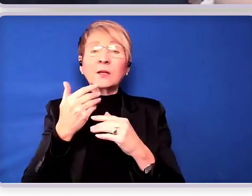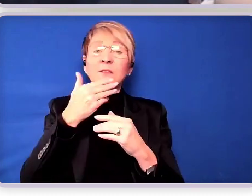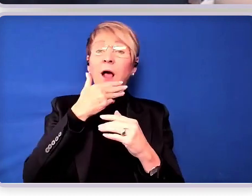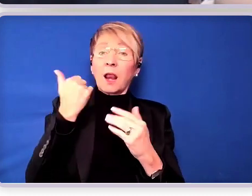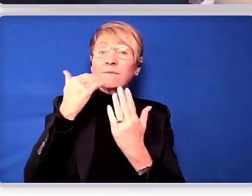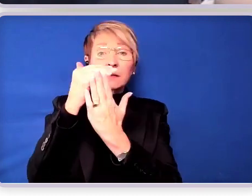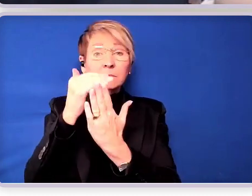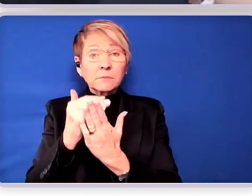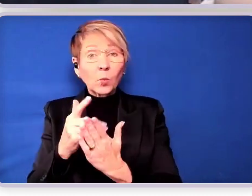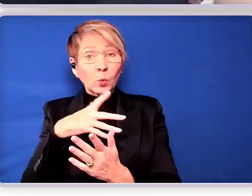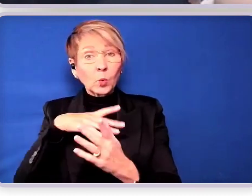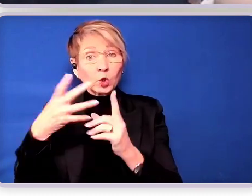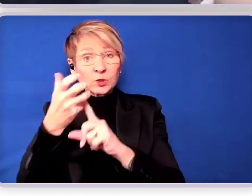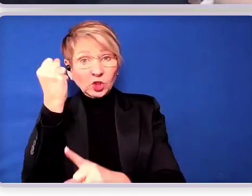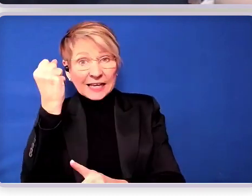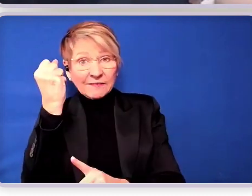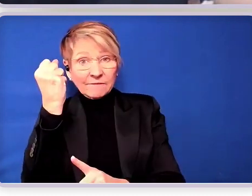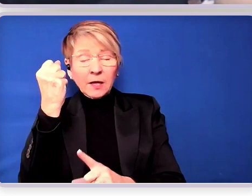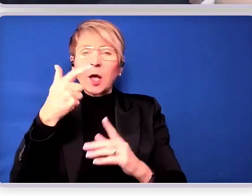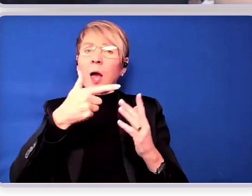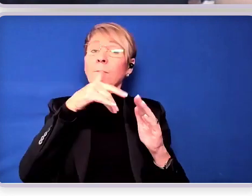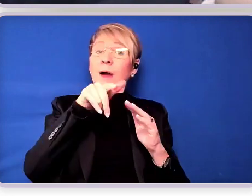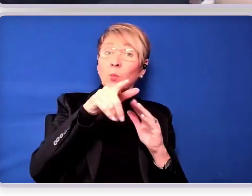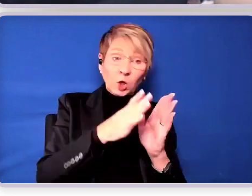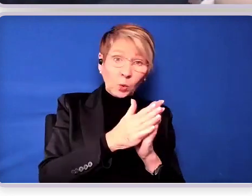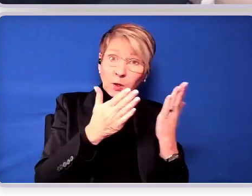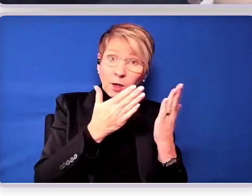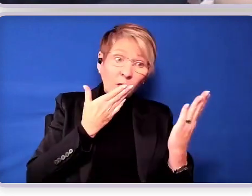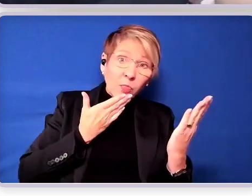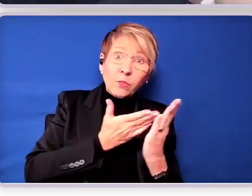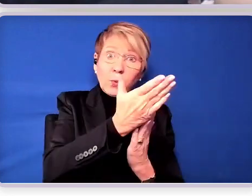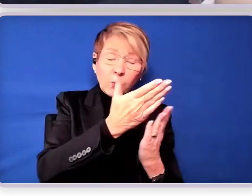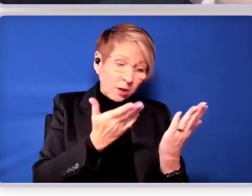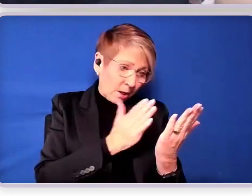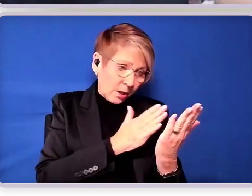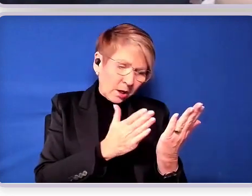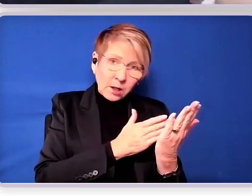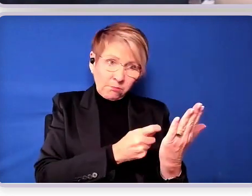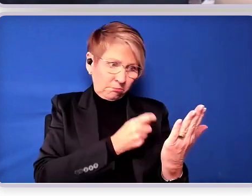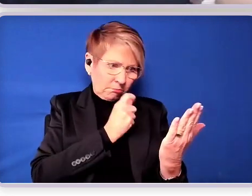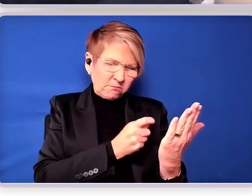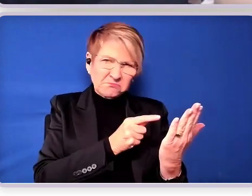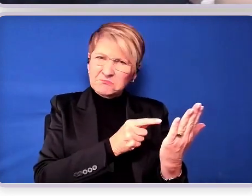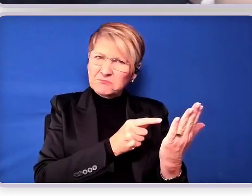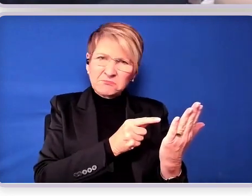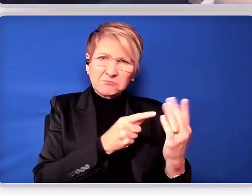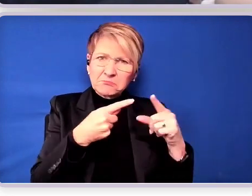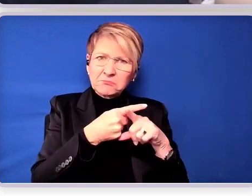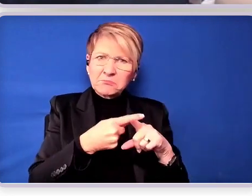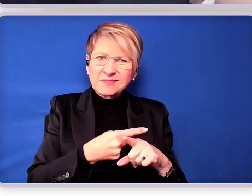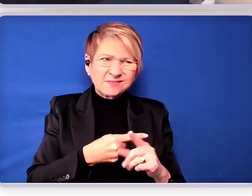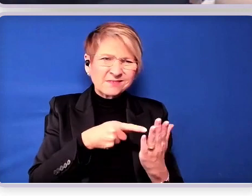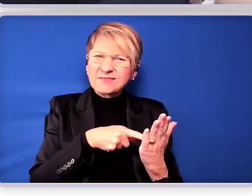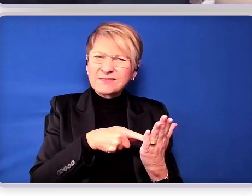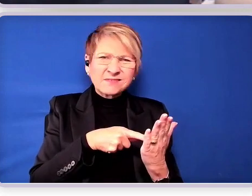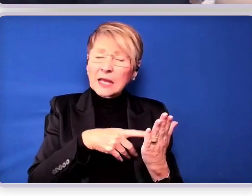then the devil's in the detail. And I just think that there's a lot of things in it that need to be changed. So